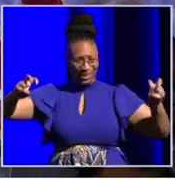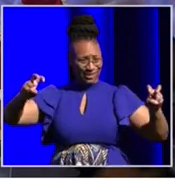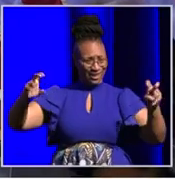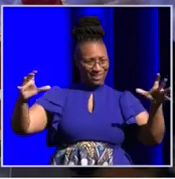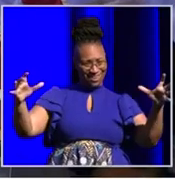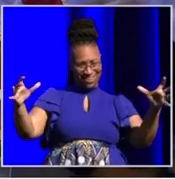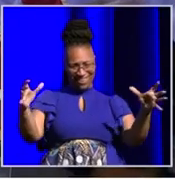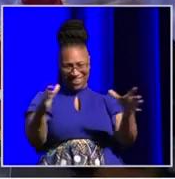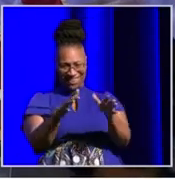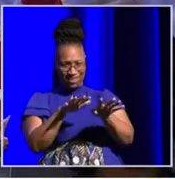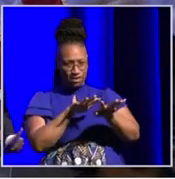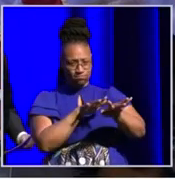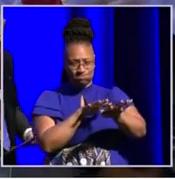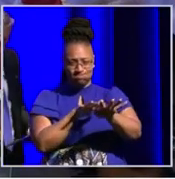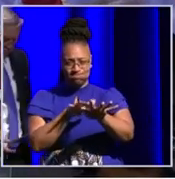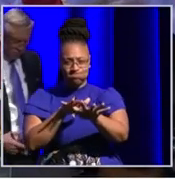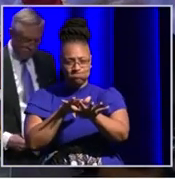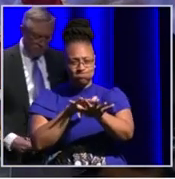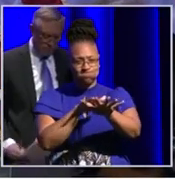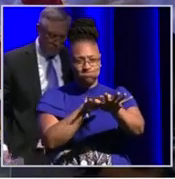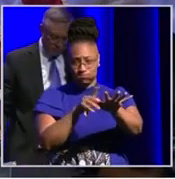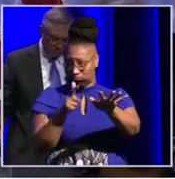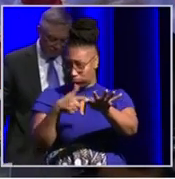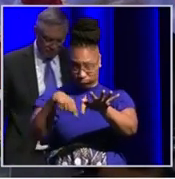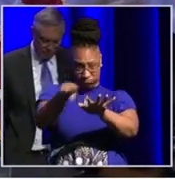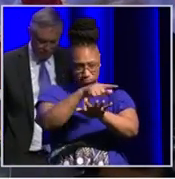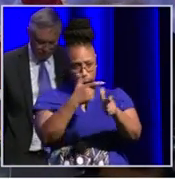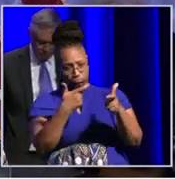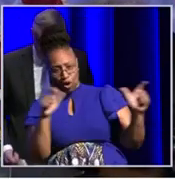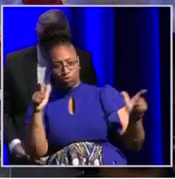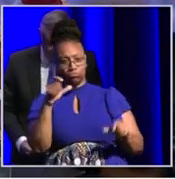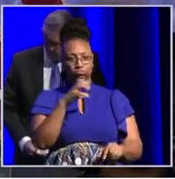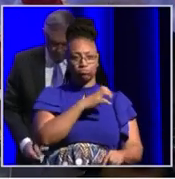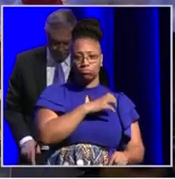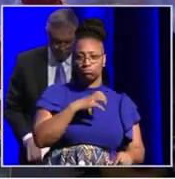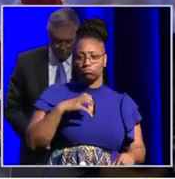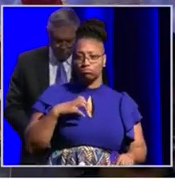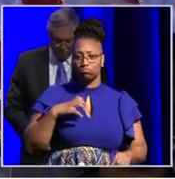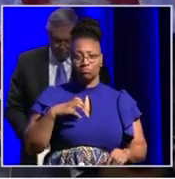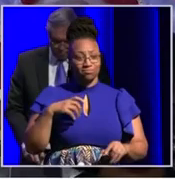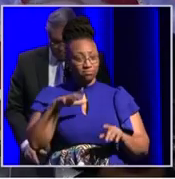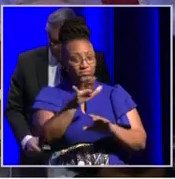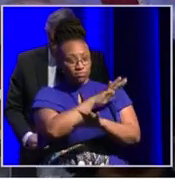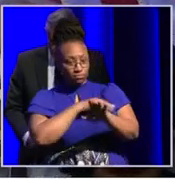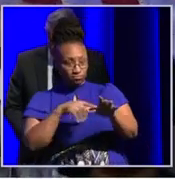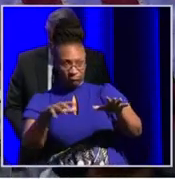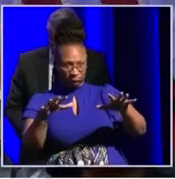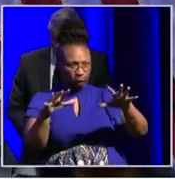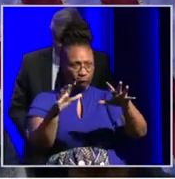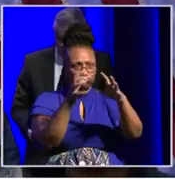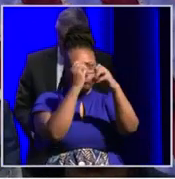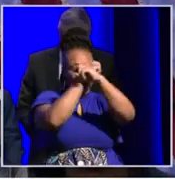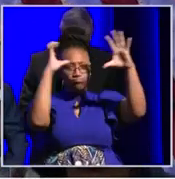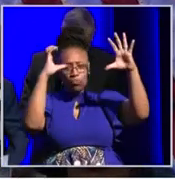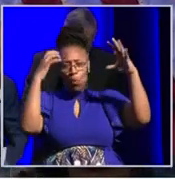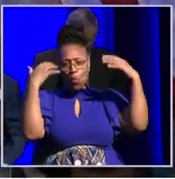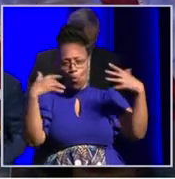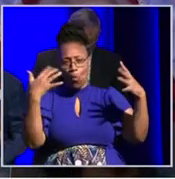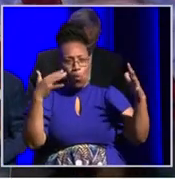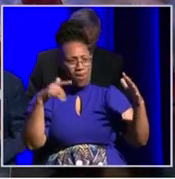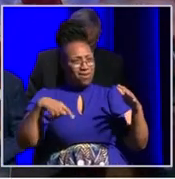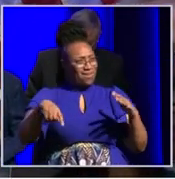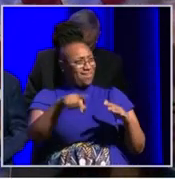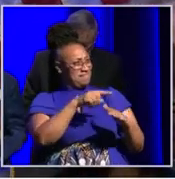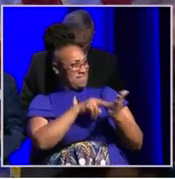office with an even larger tent, built with the resilience of our city, more than